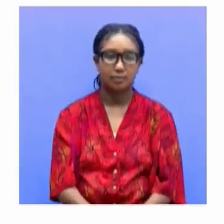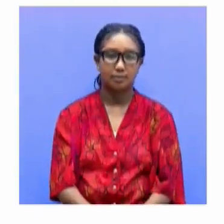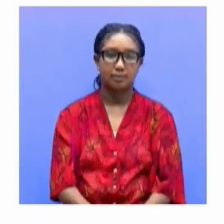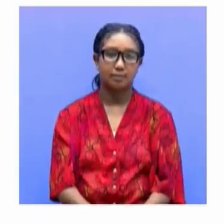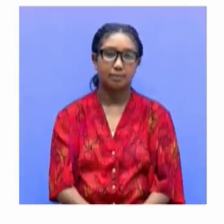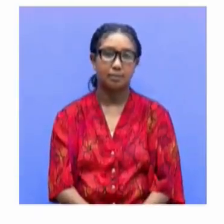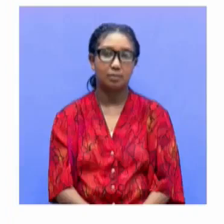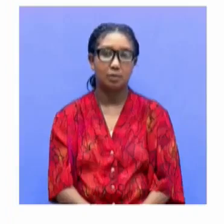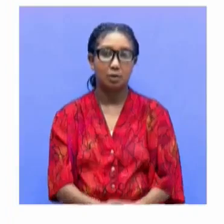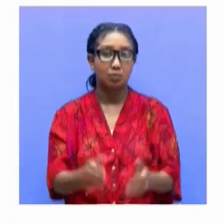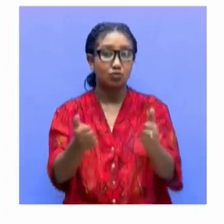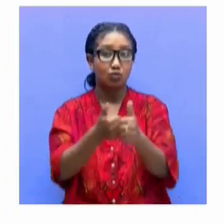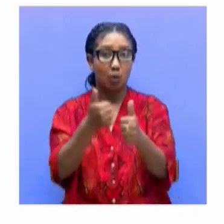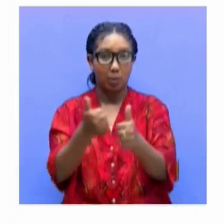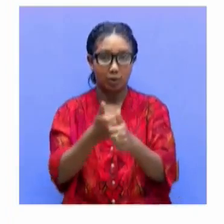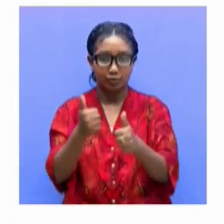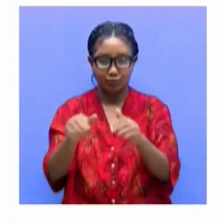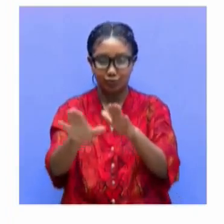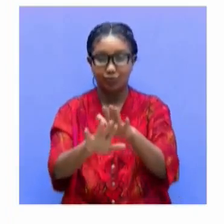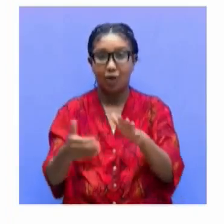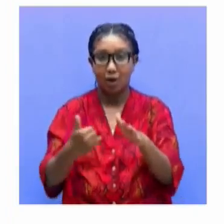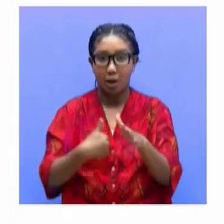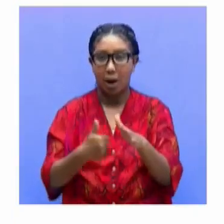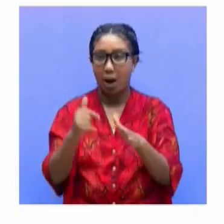the following topics.